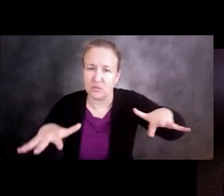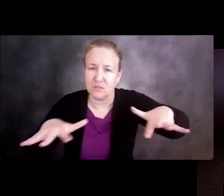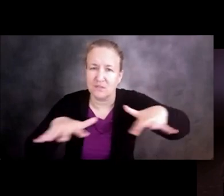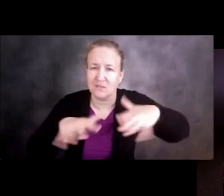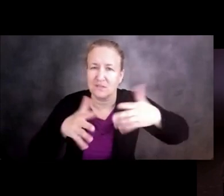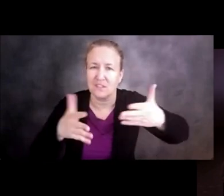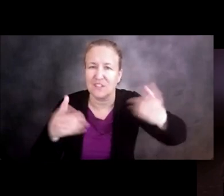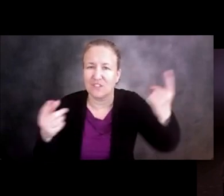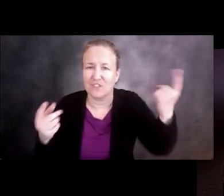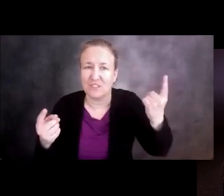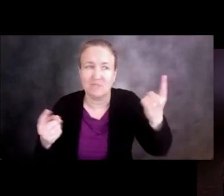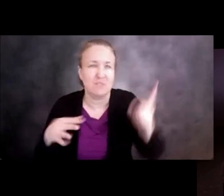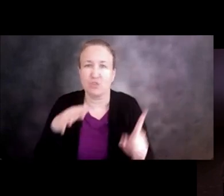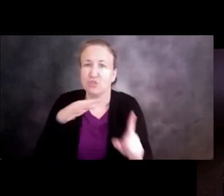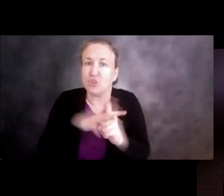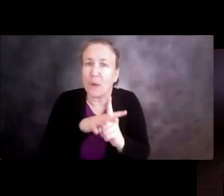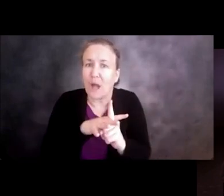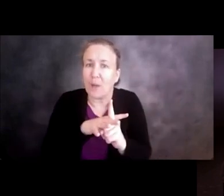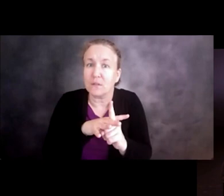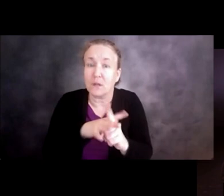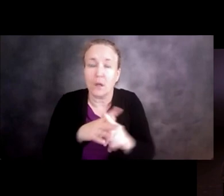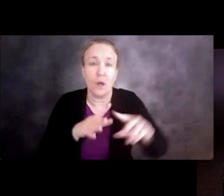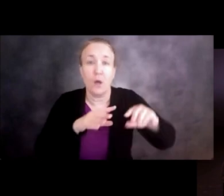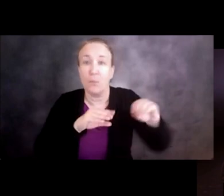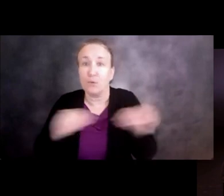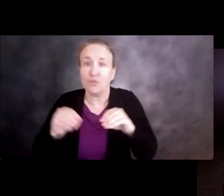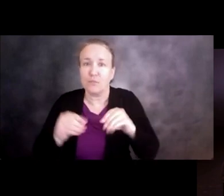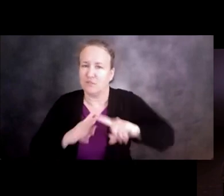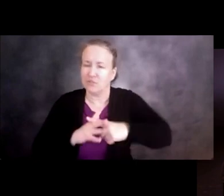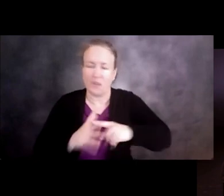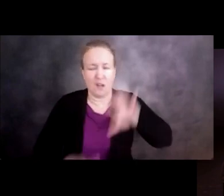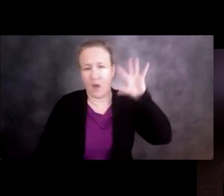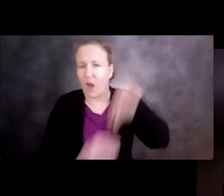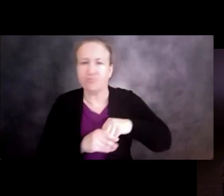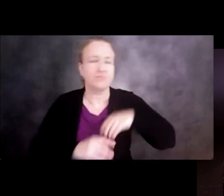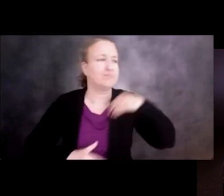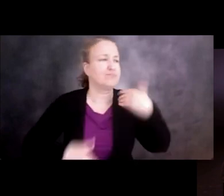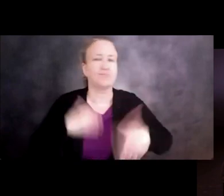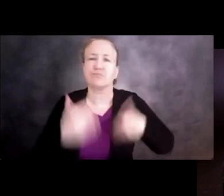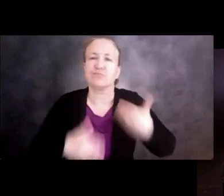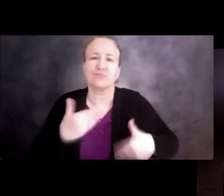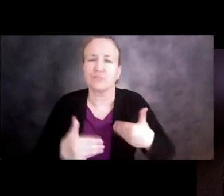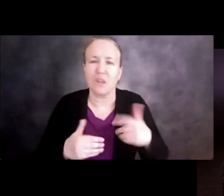of just showing up and jumping to the movement, right? There was no sense of